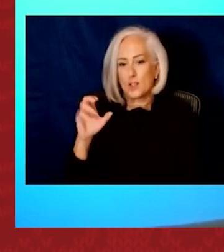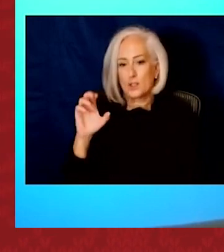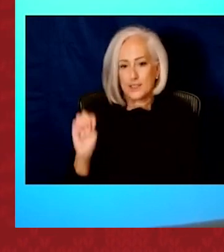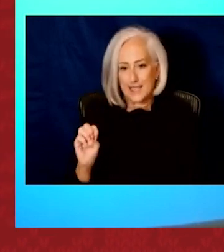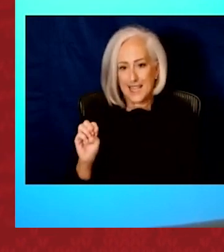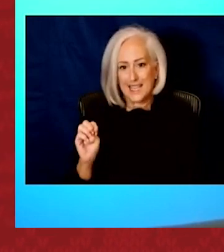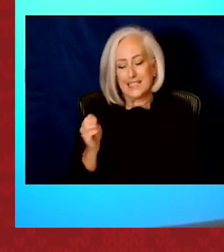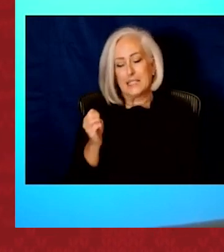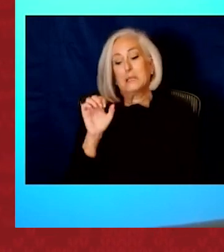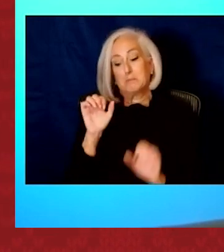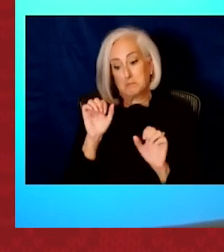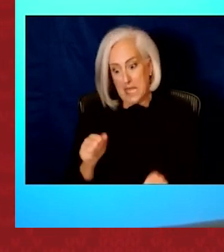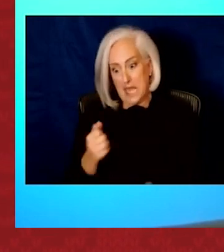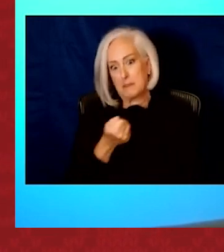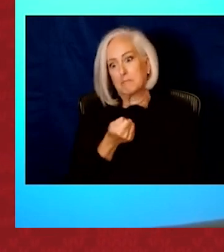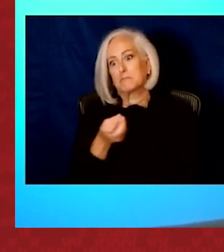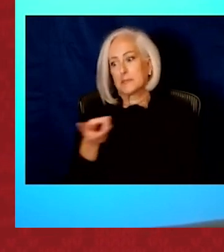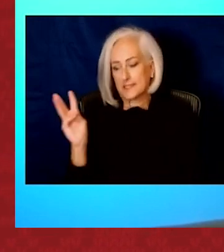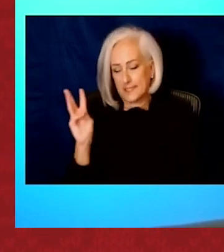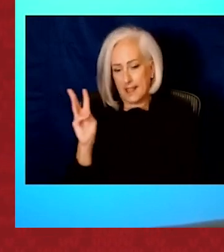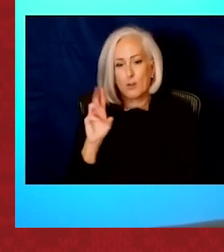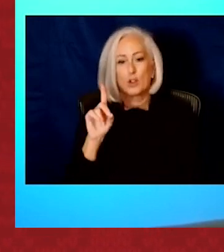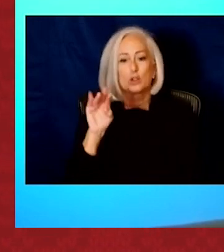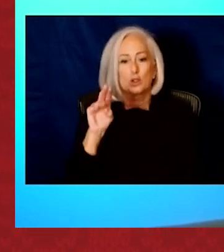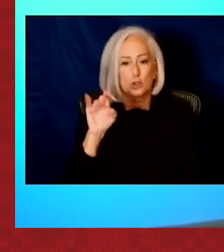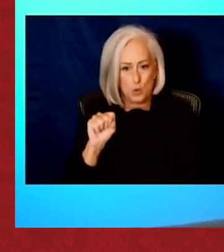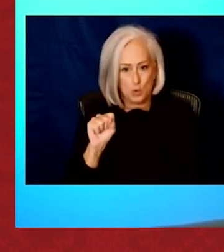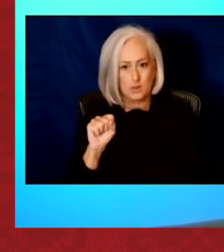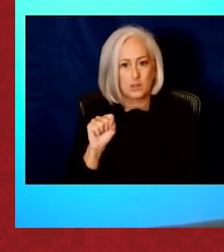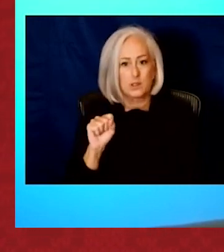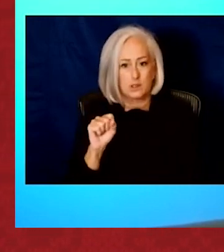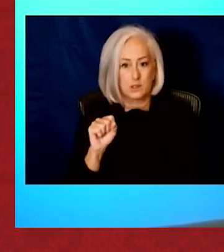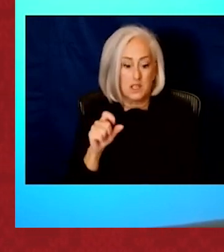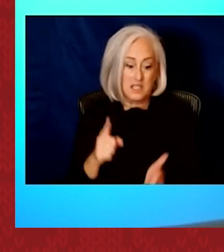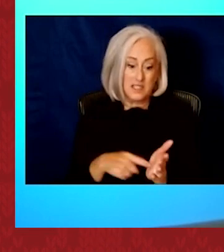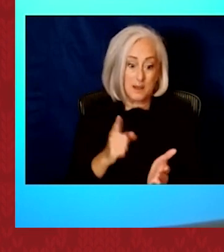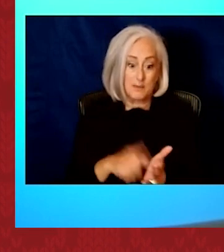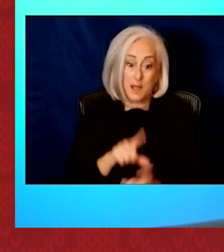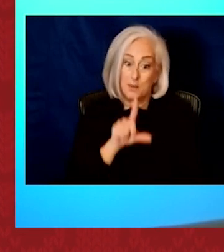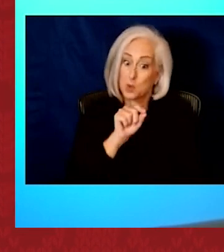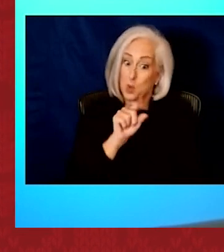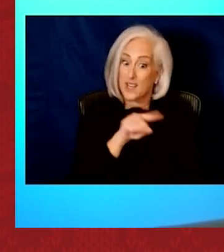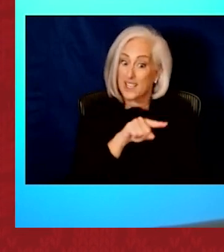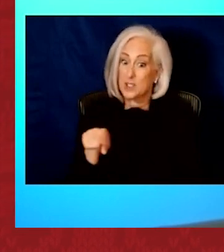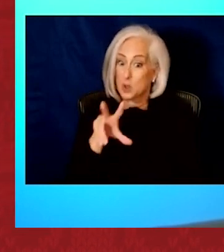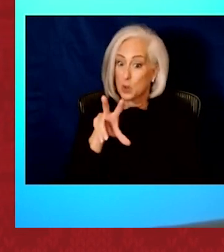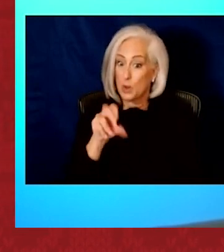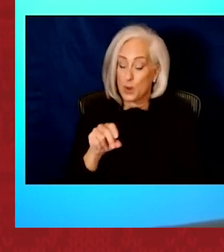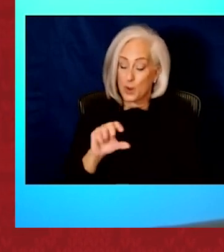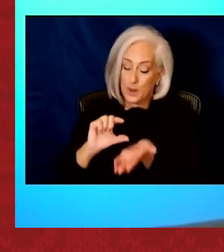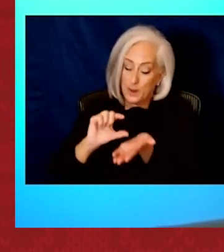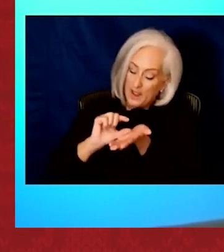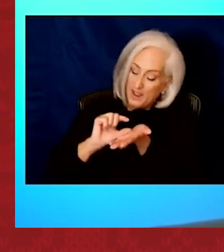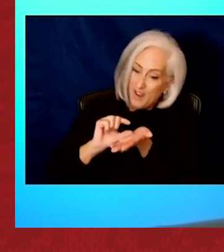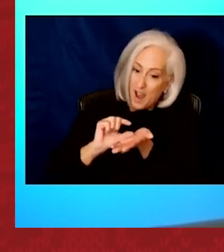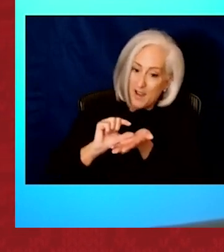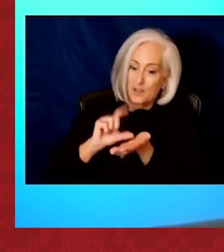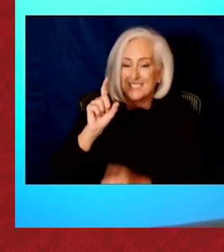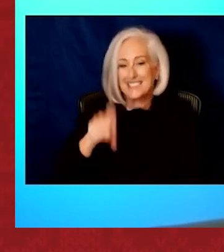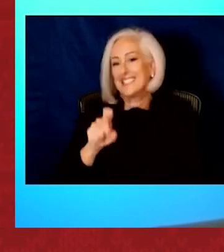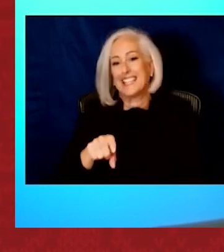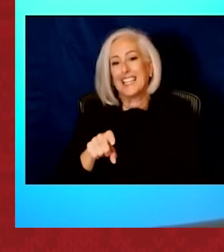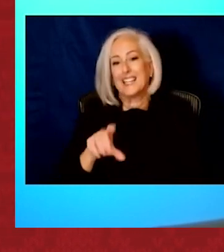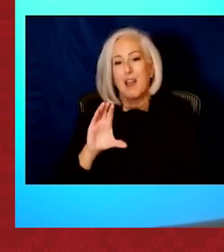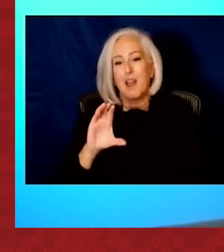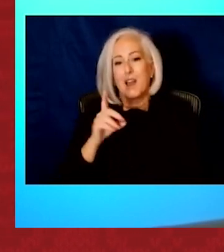doses. Sometimes you're talking 20, 30 vials of antivenom, whereas with most copperheads, it's about 4